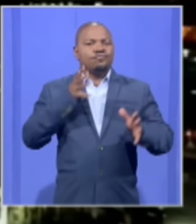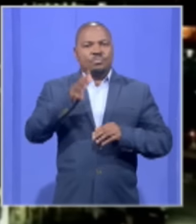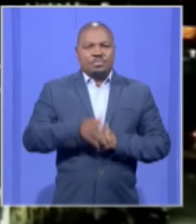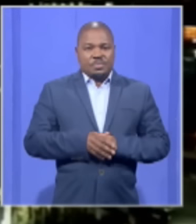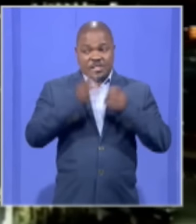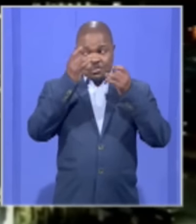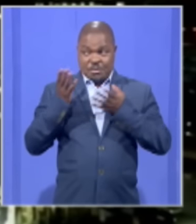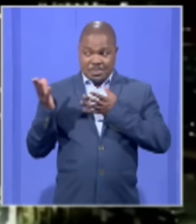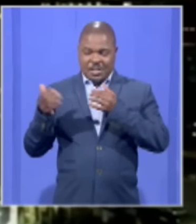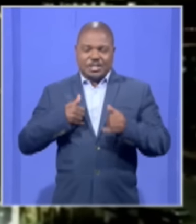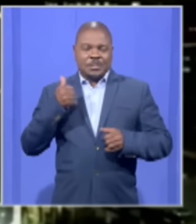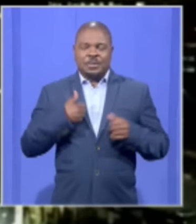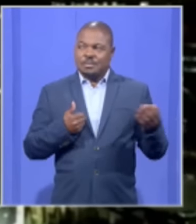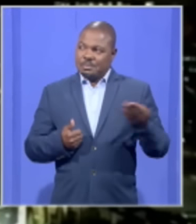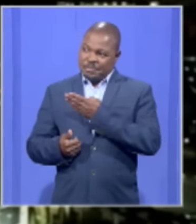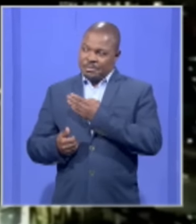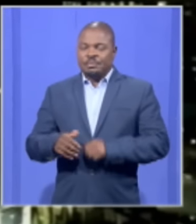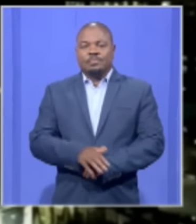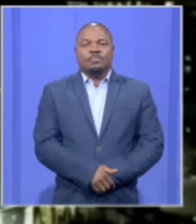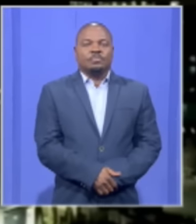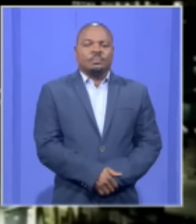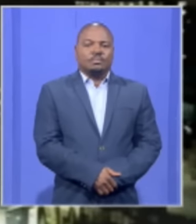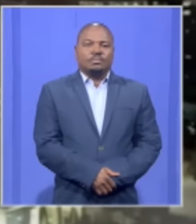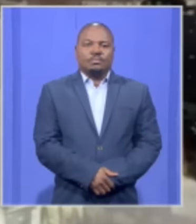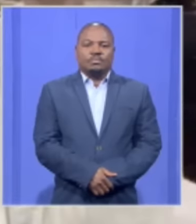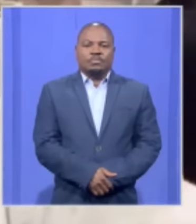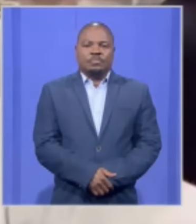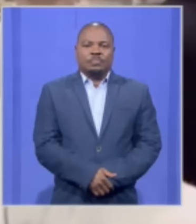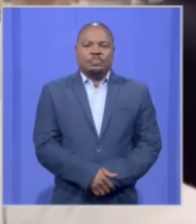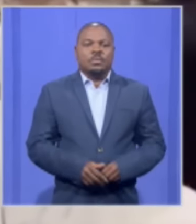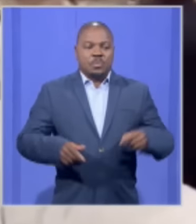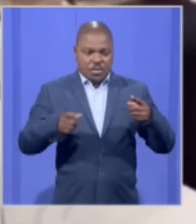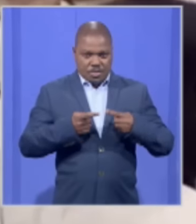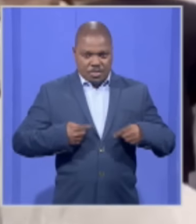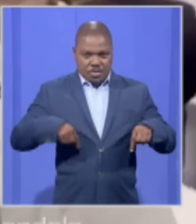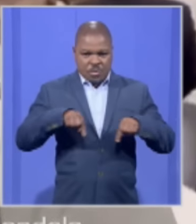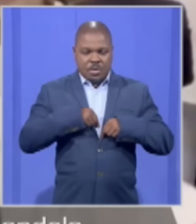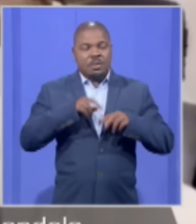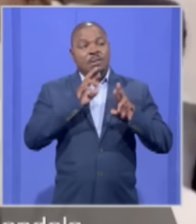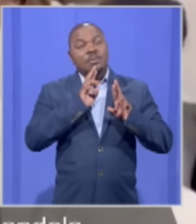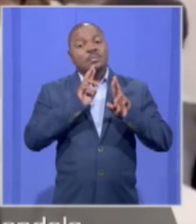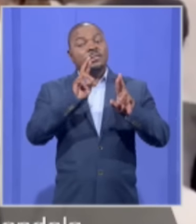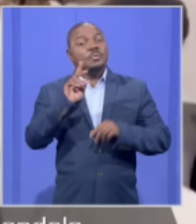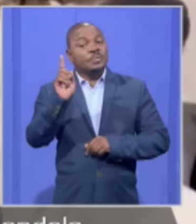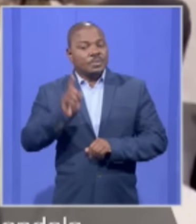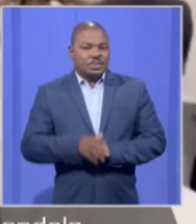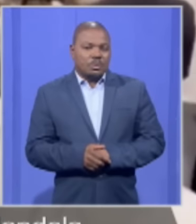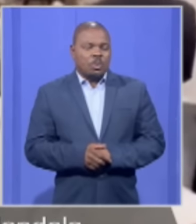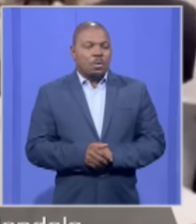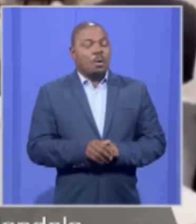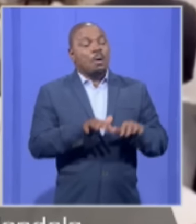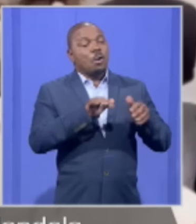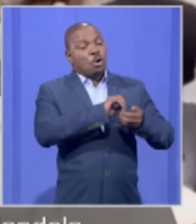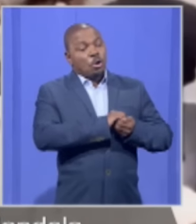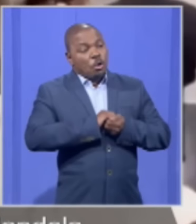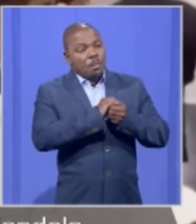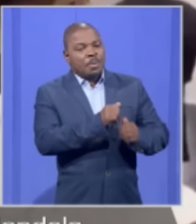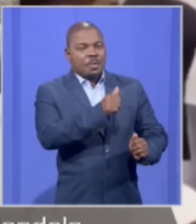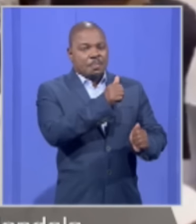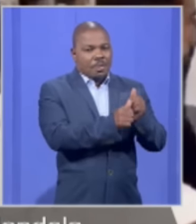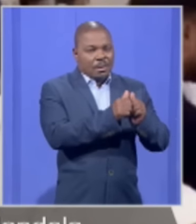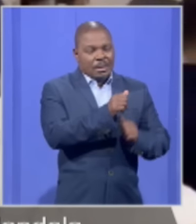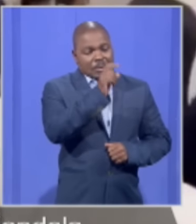Ha re iketle mmogo ka tshedimosetso. We are reporting that all our comrades, brothers